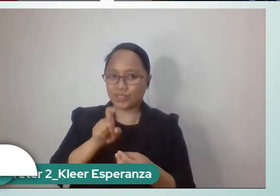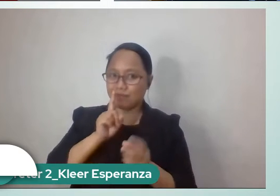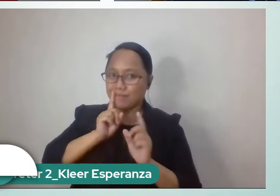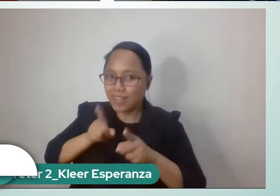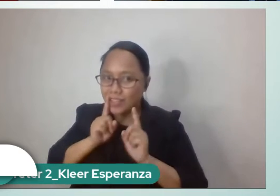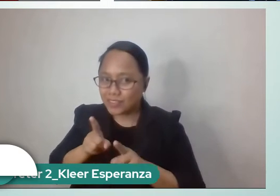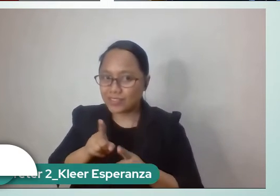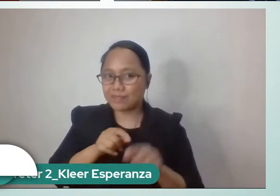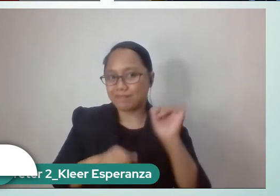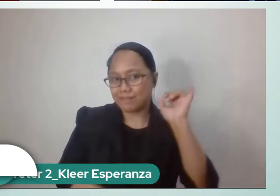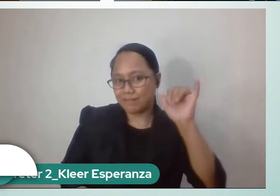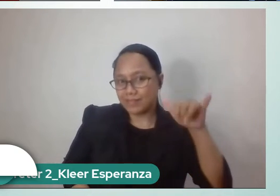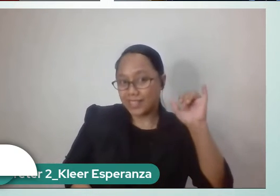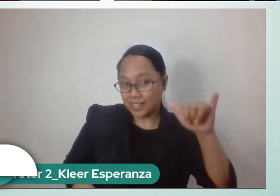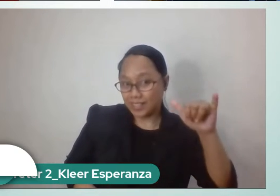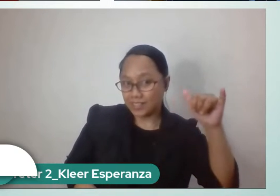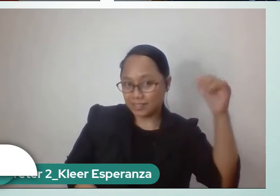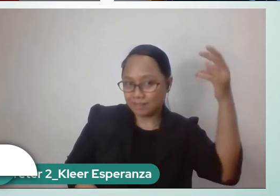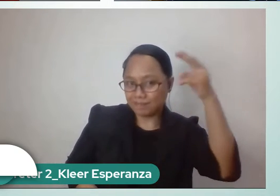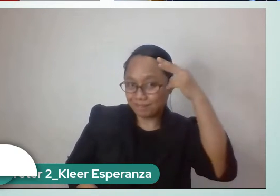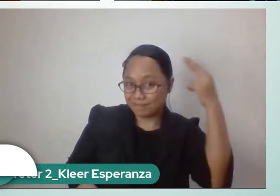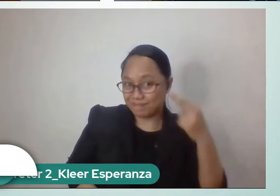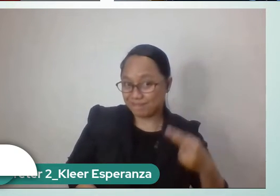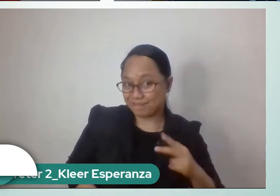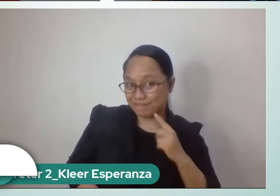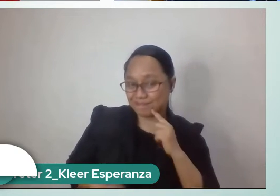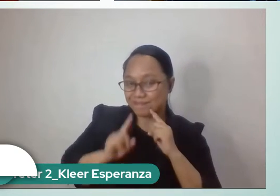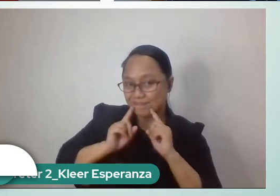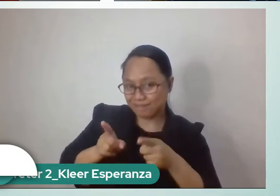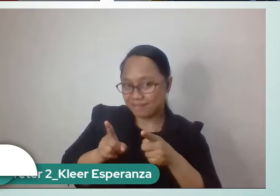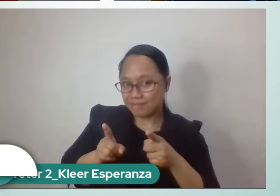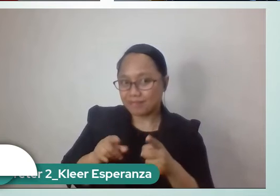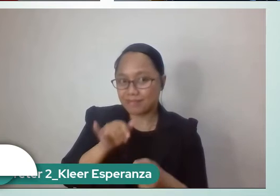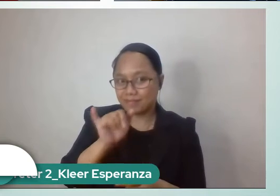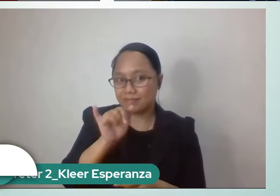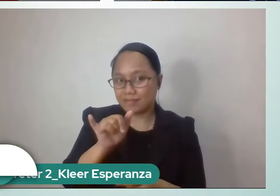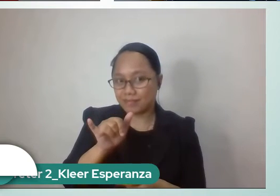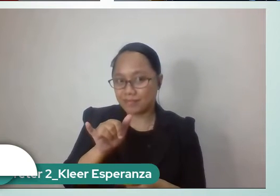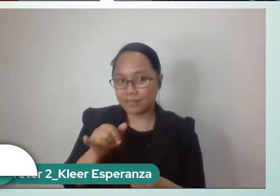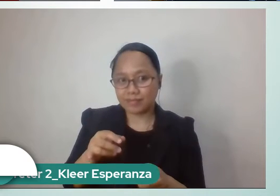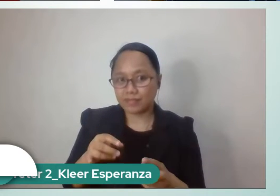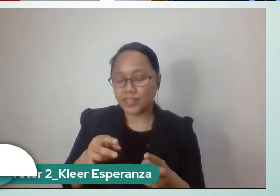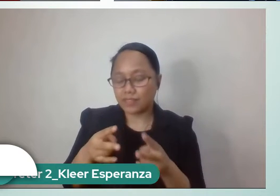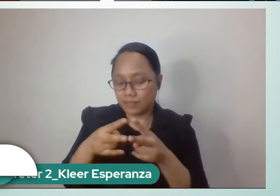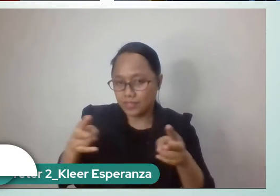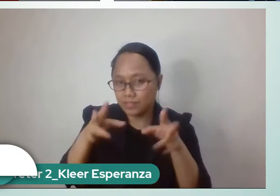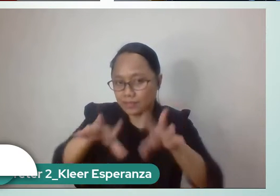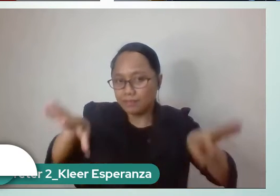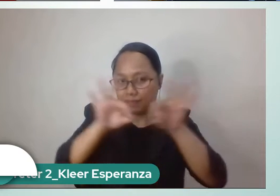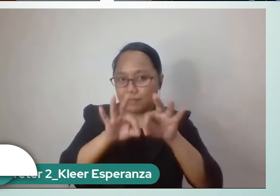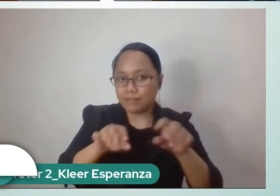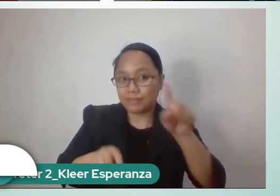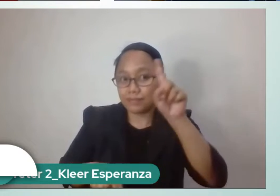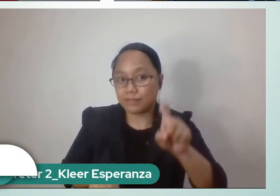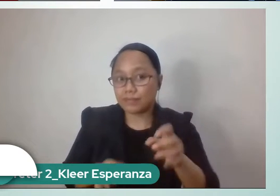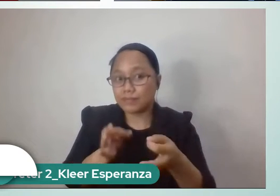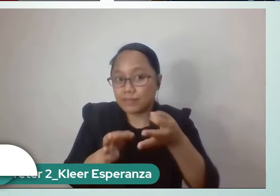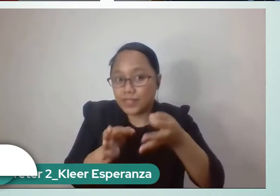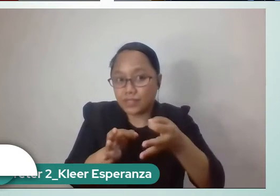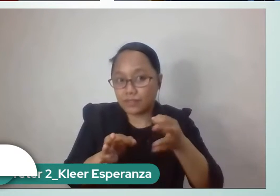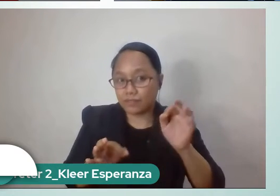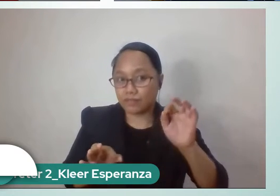for this question. And this is really a very important question because JPIGO has been